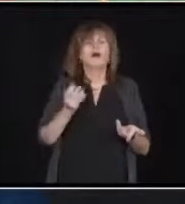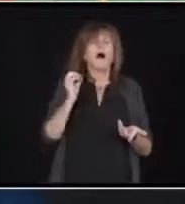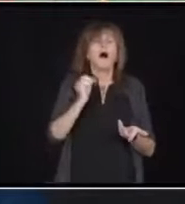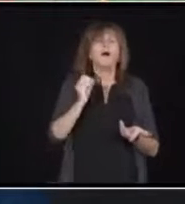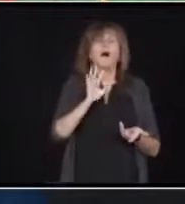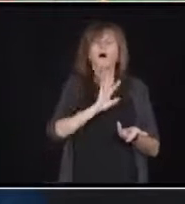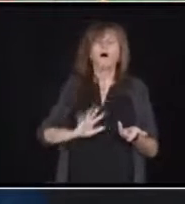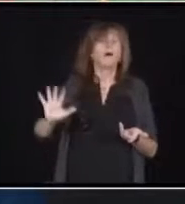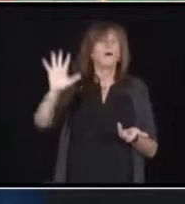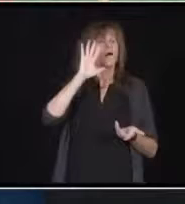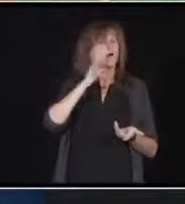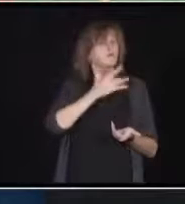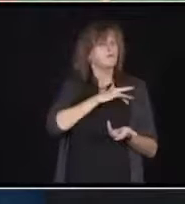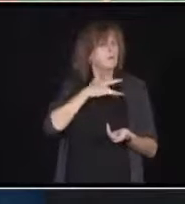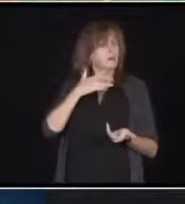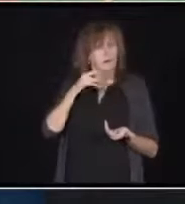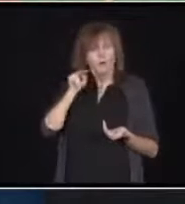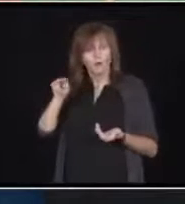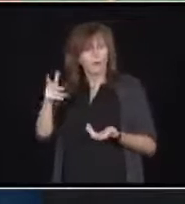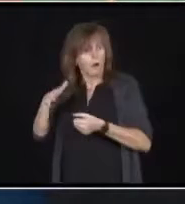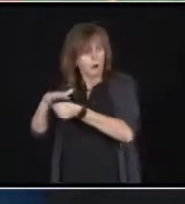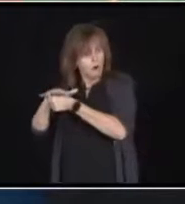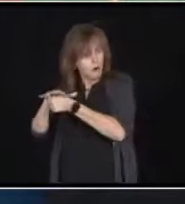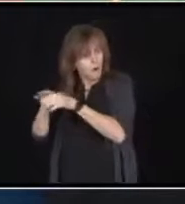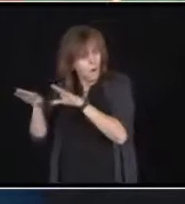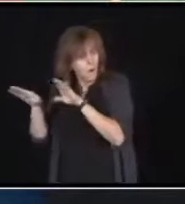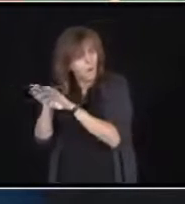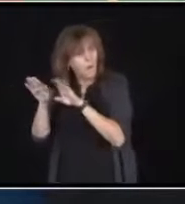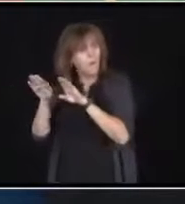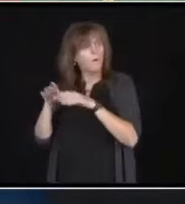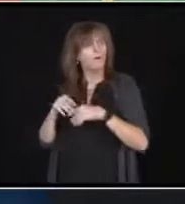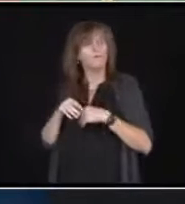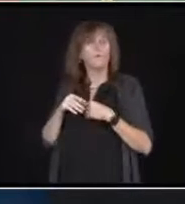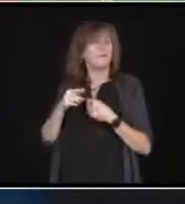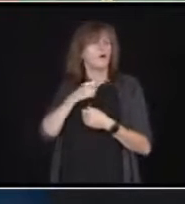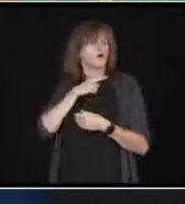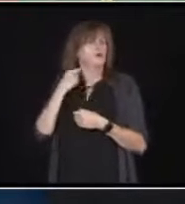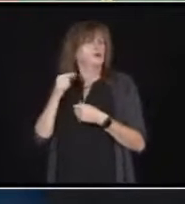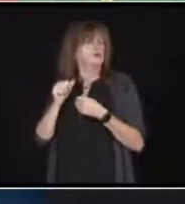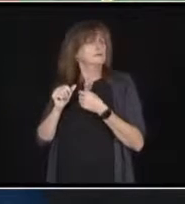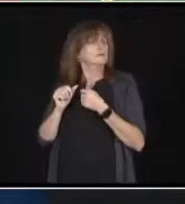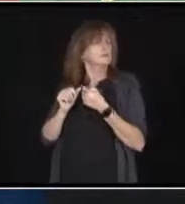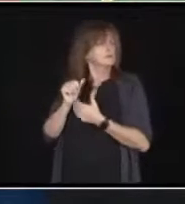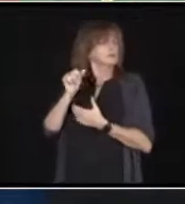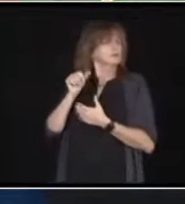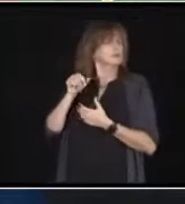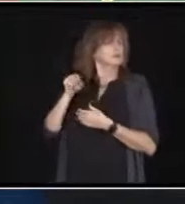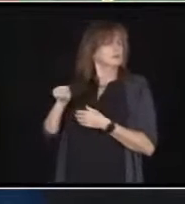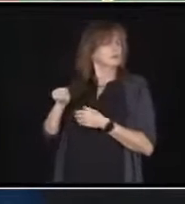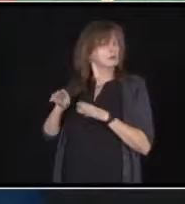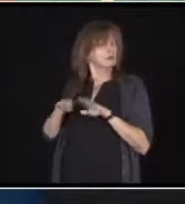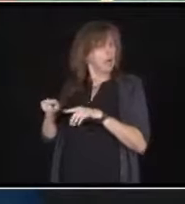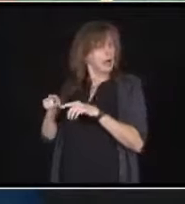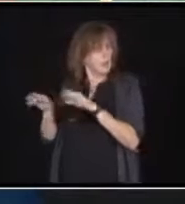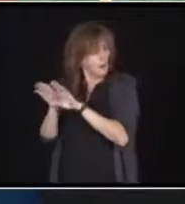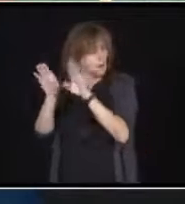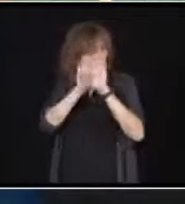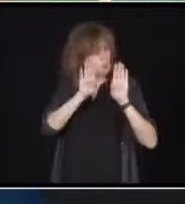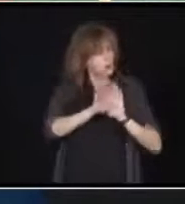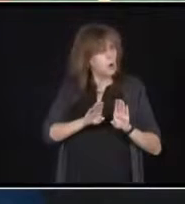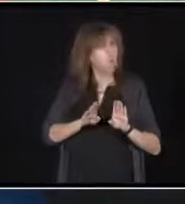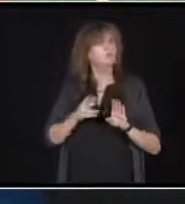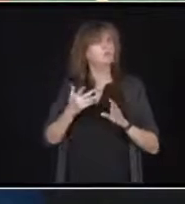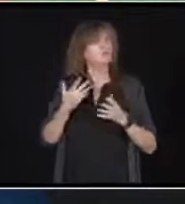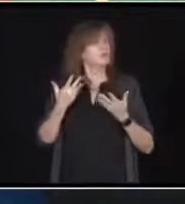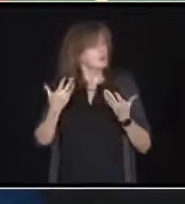regional closures, but high risk settings such as gyms Sector or closures, fitness studios in other regions? And will you